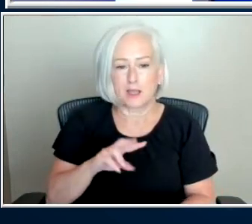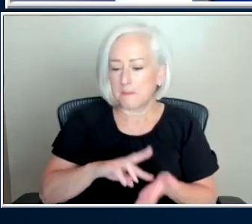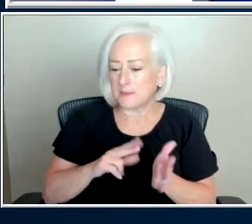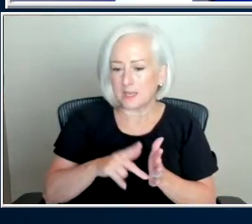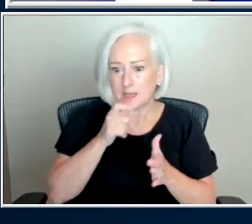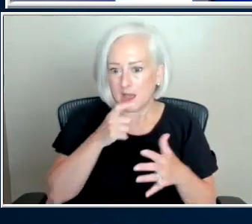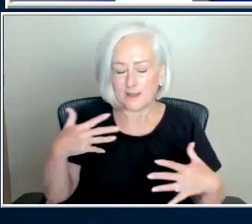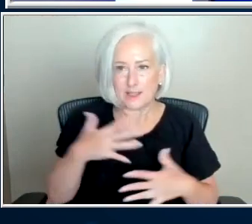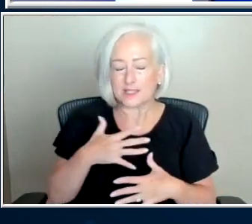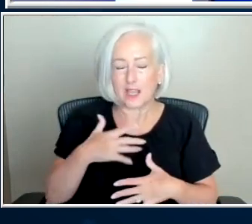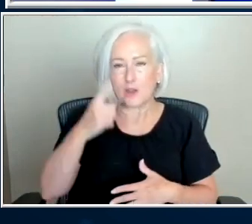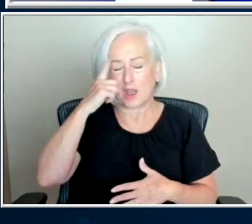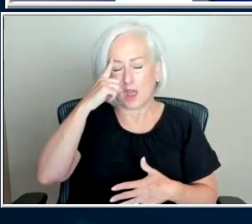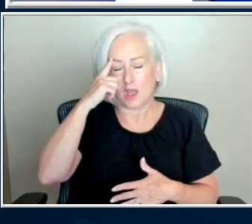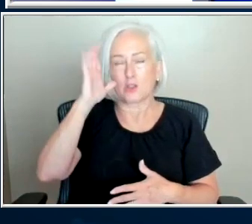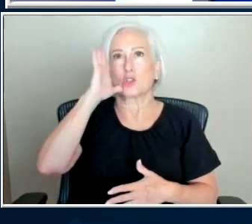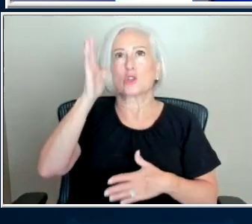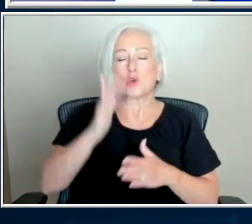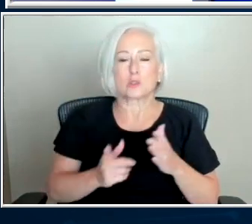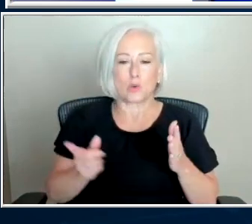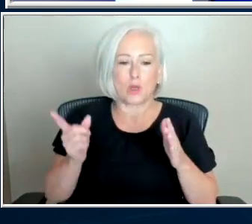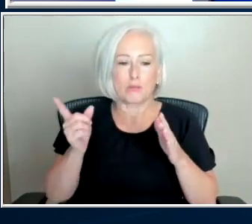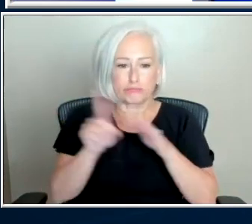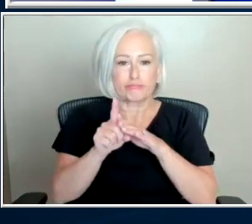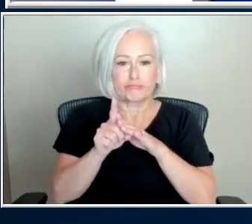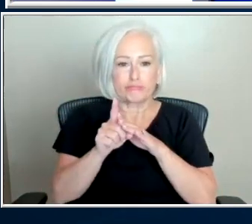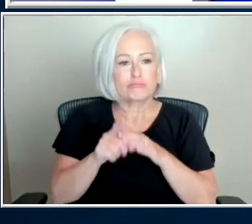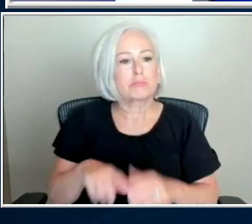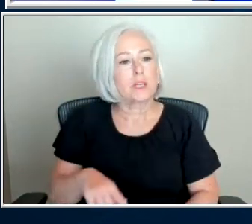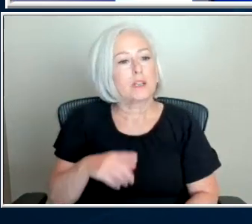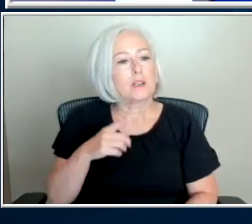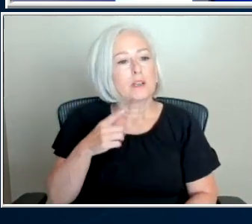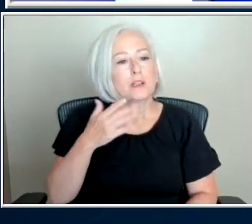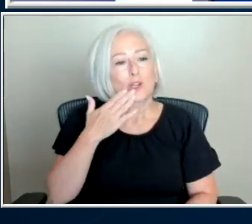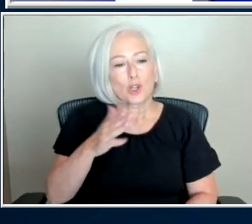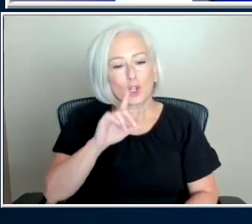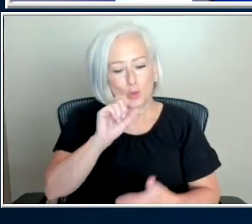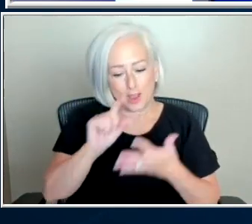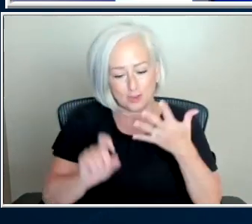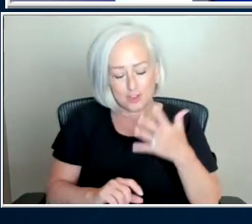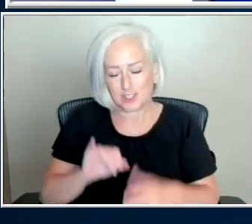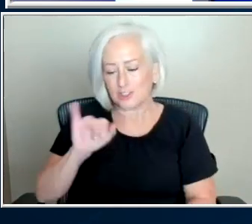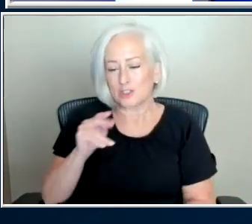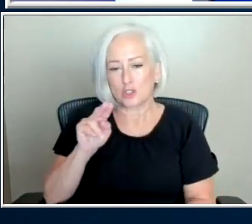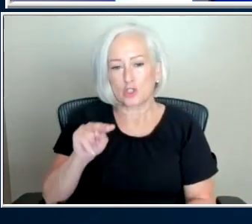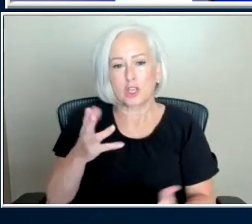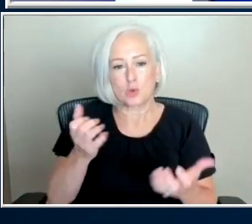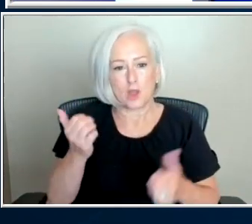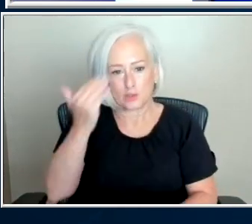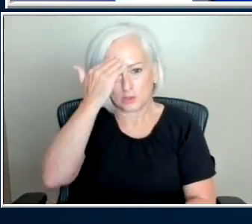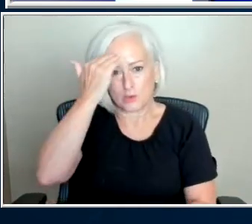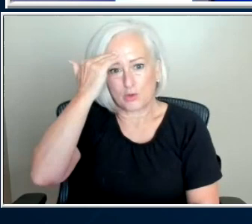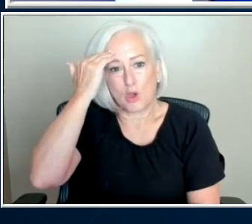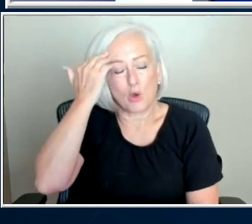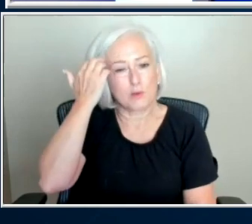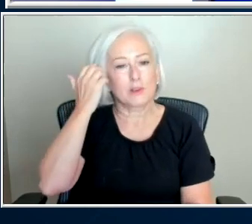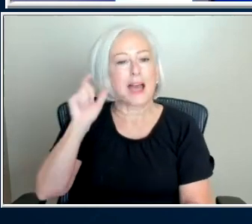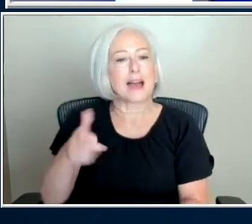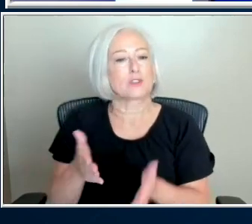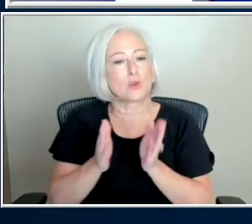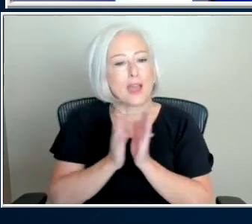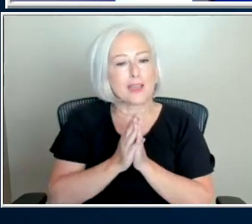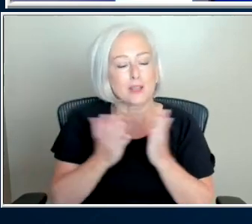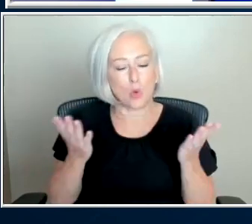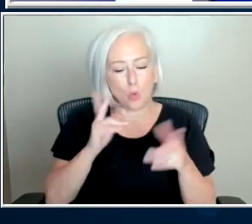She knows Correct. it's coming, and you guys can monitor for that. Okay, a couple of questions, couple of good ones. Jean wants to know. I have to ask. I have no idea. Do you know what type of